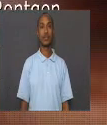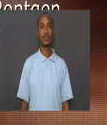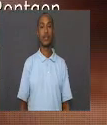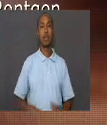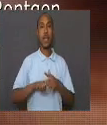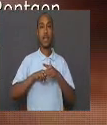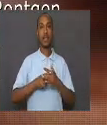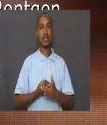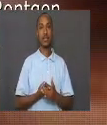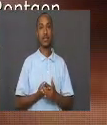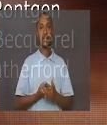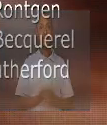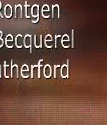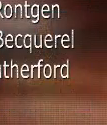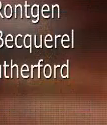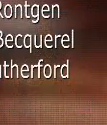Begin.